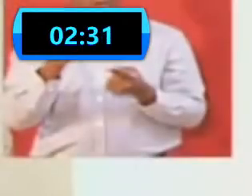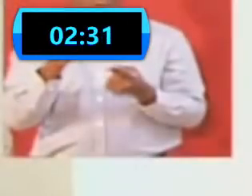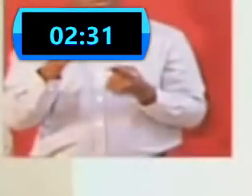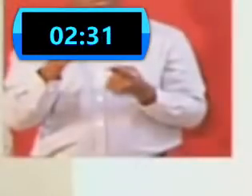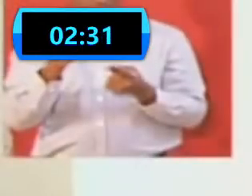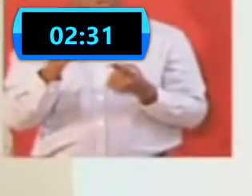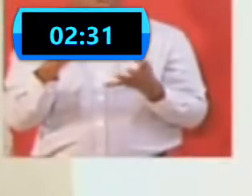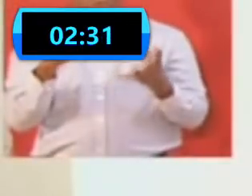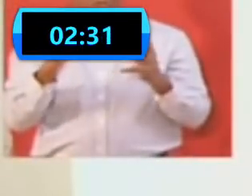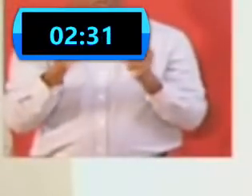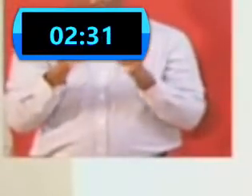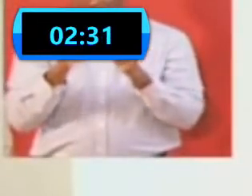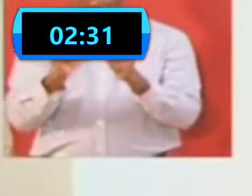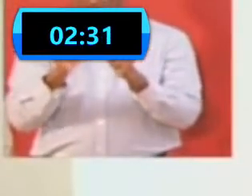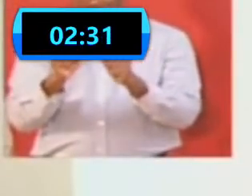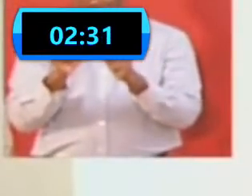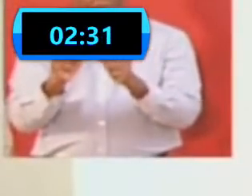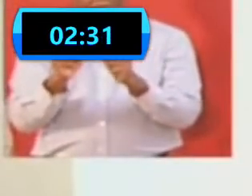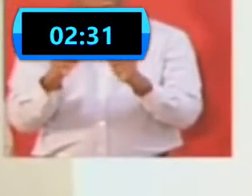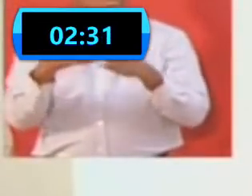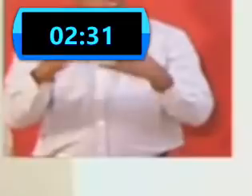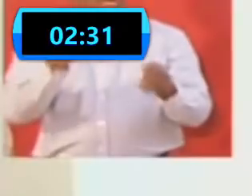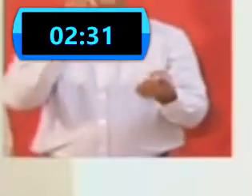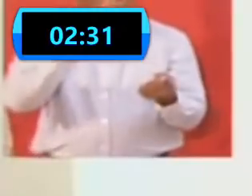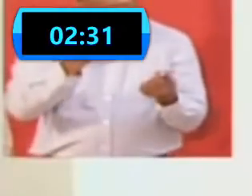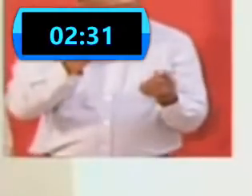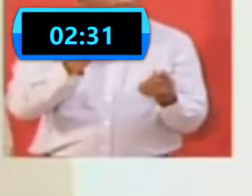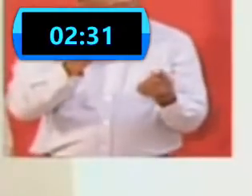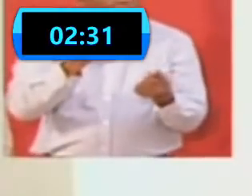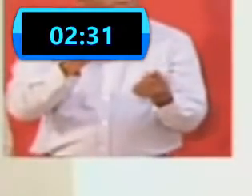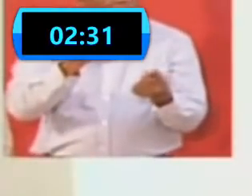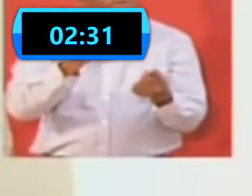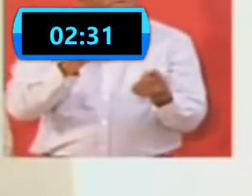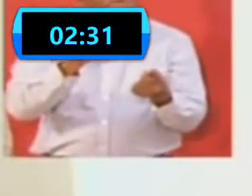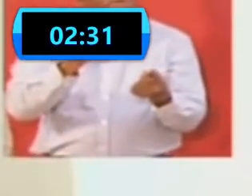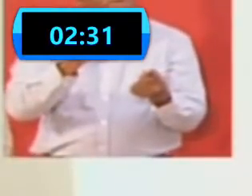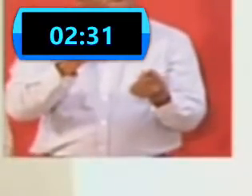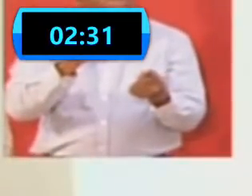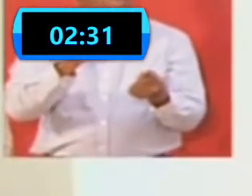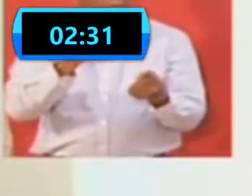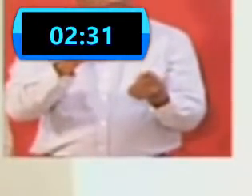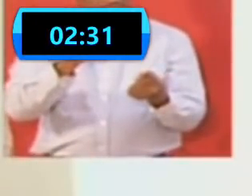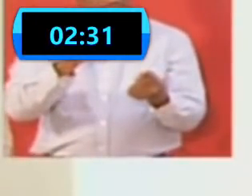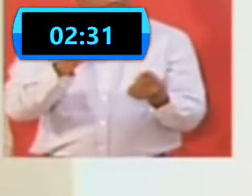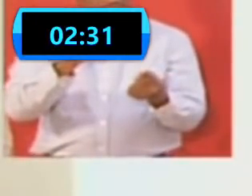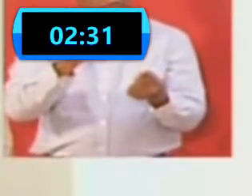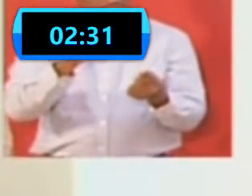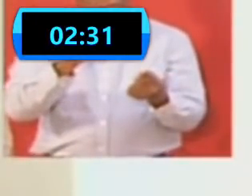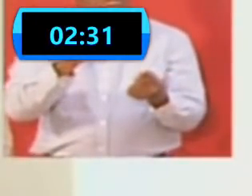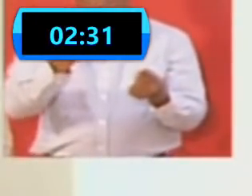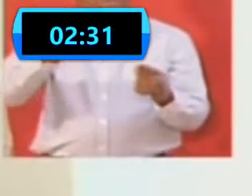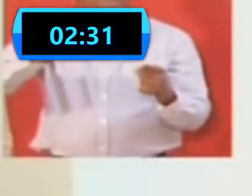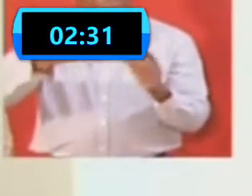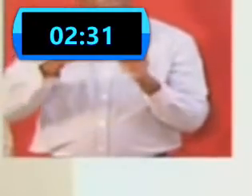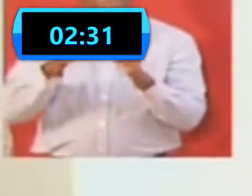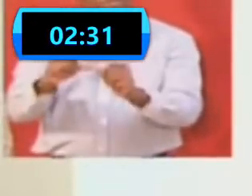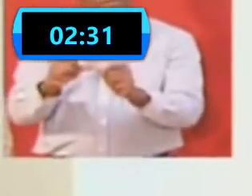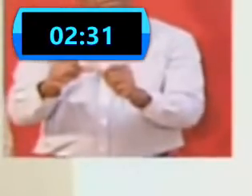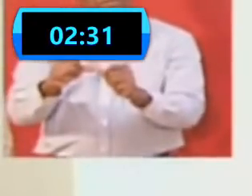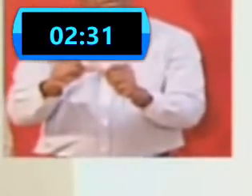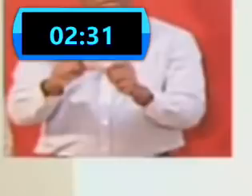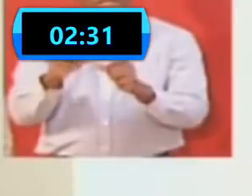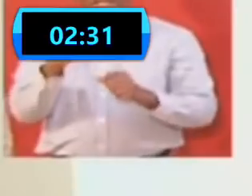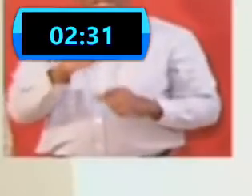so, because even though it has been reduced, it is still too high. Let me just mention that at 40, an average